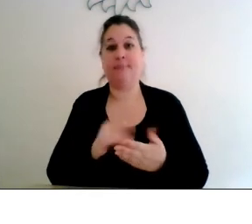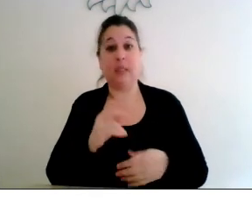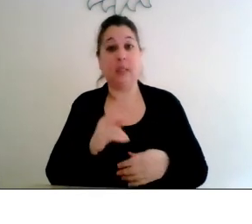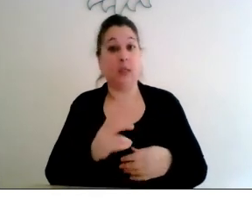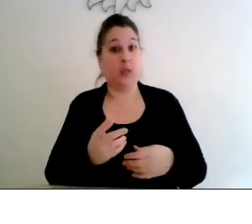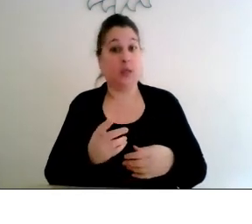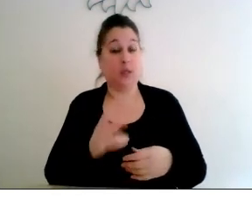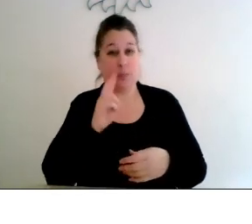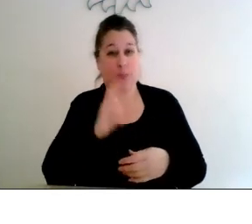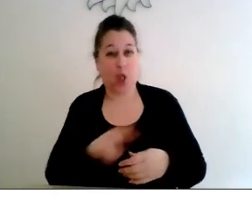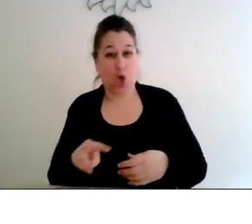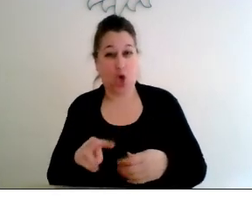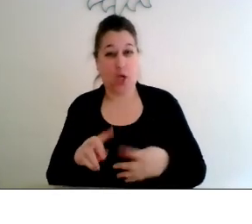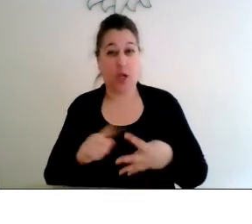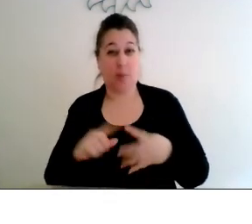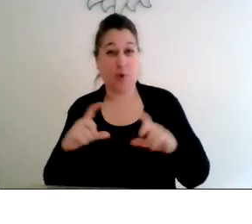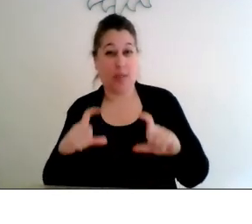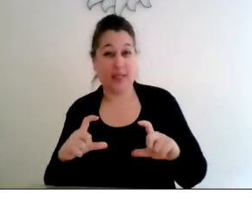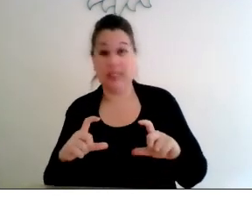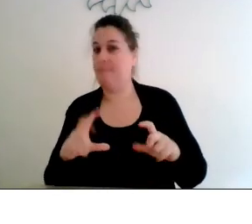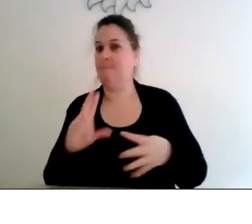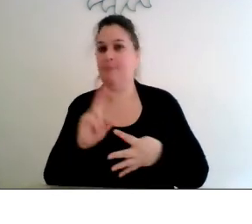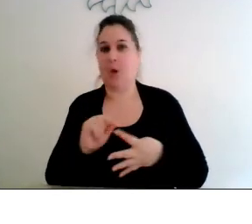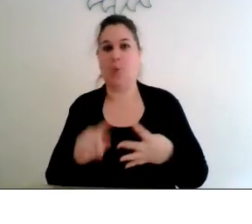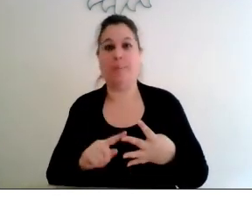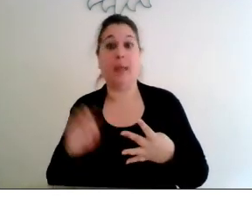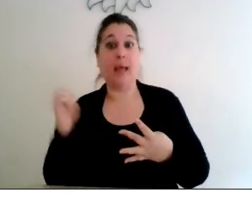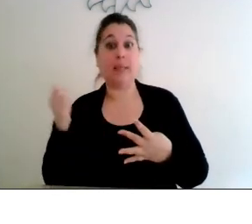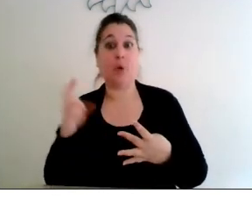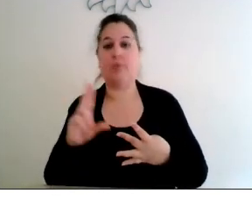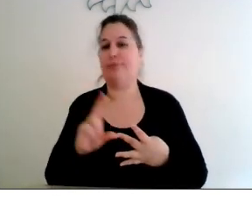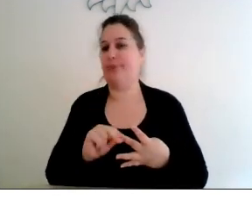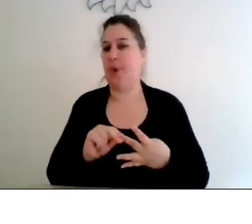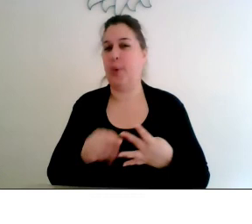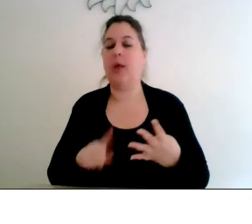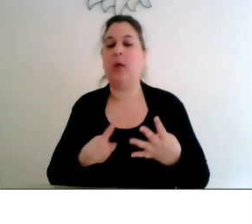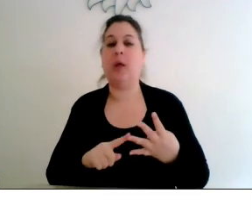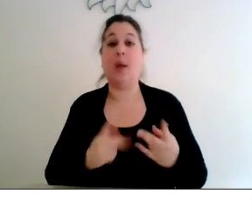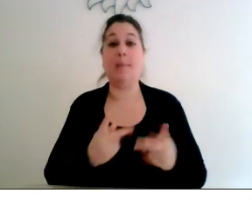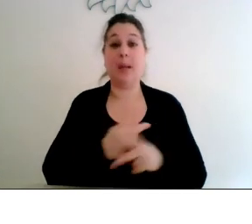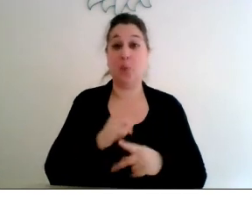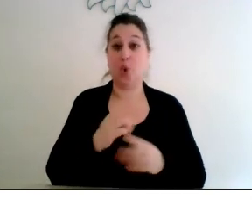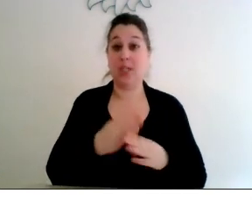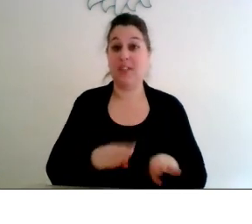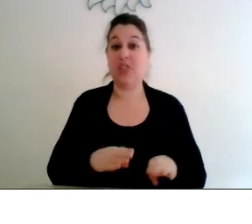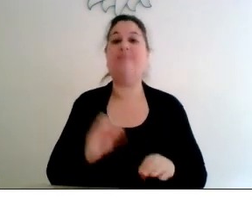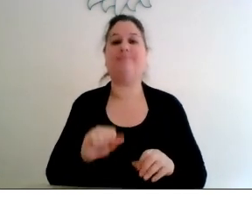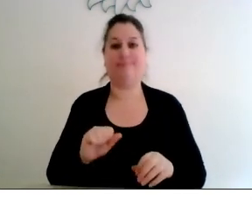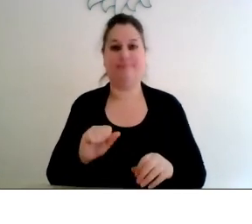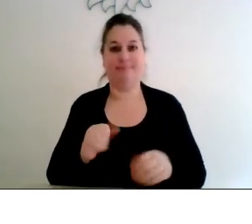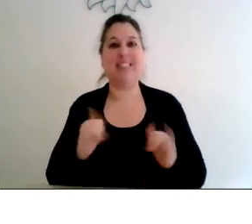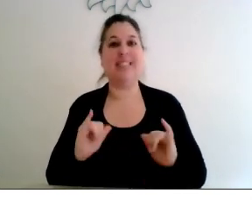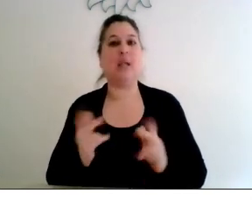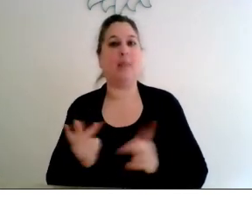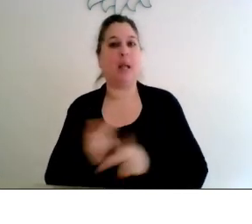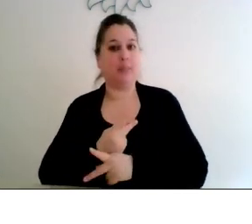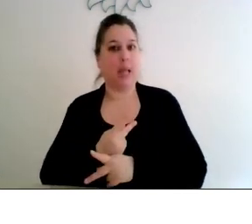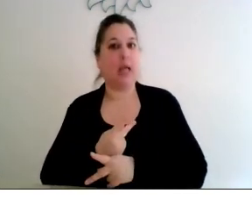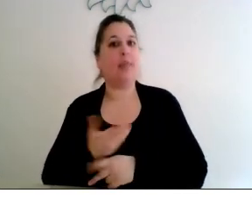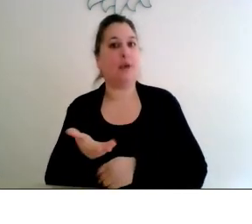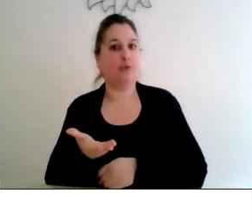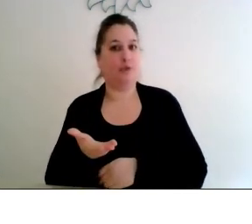exponents? Nope. Multiplication or division? Yes, multiplication. So 2 times 16 is 32. Minus